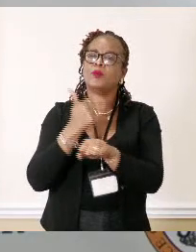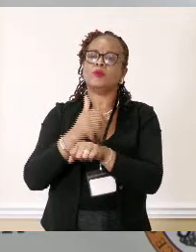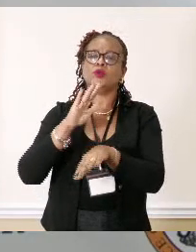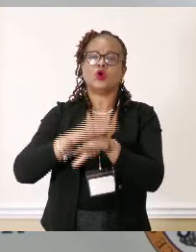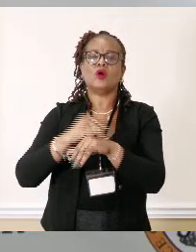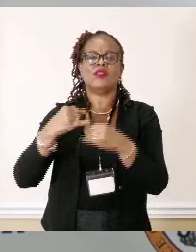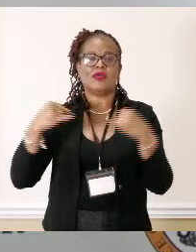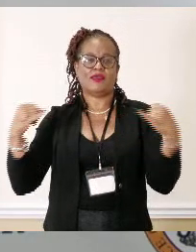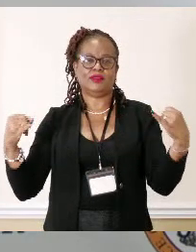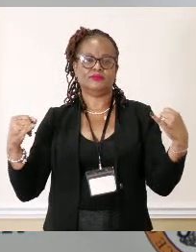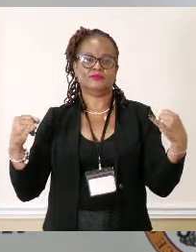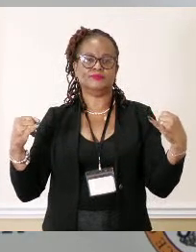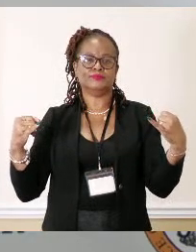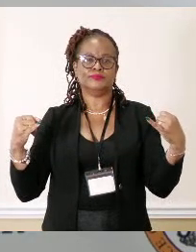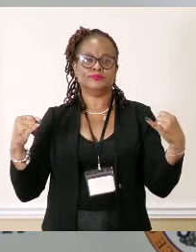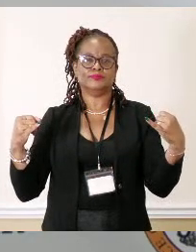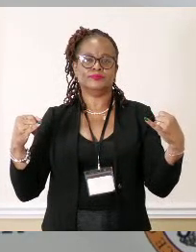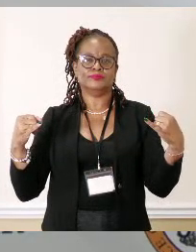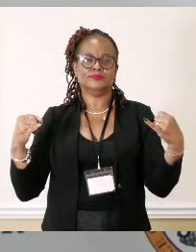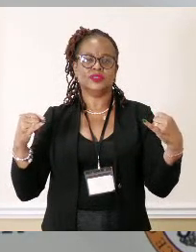online at